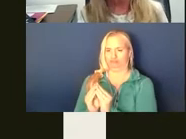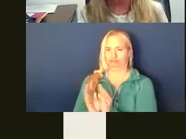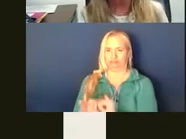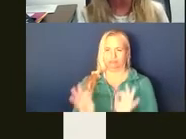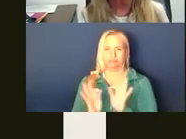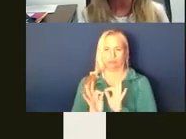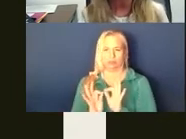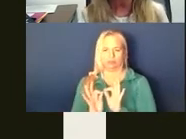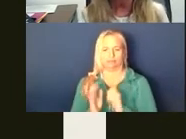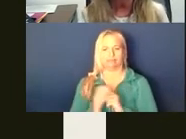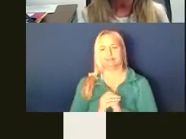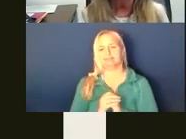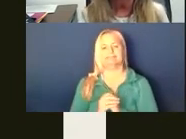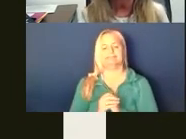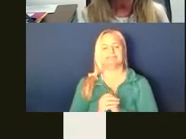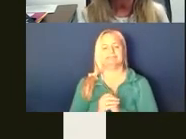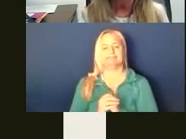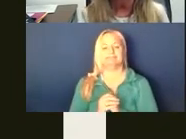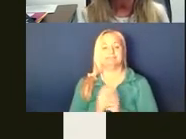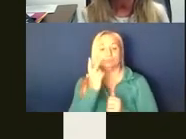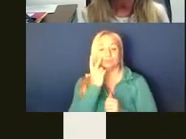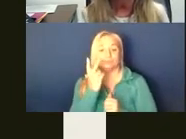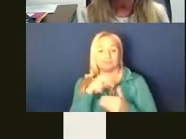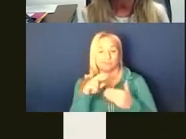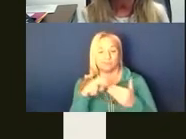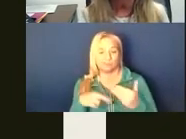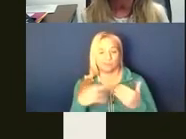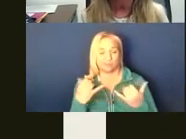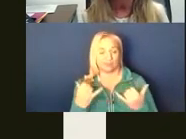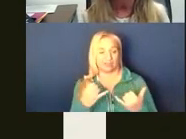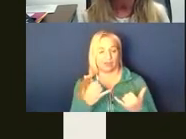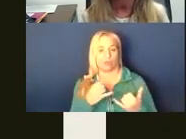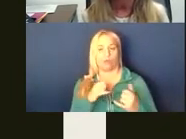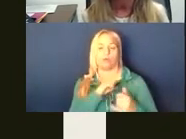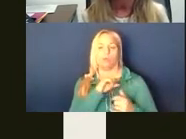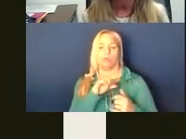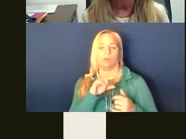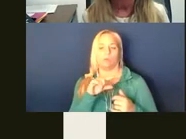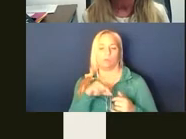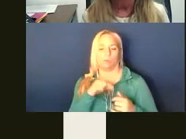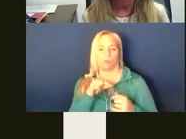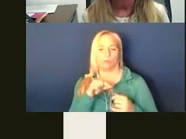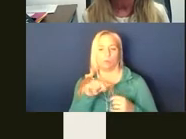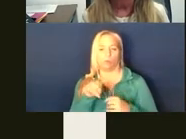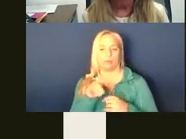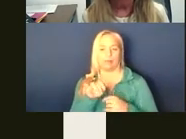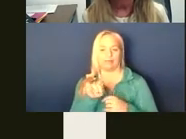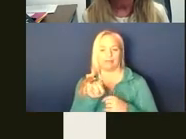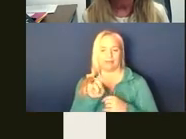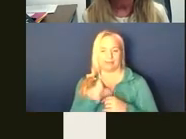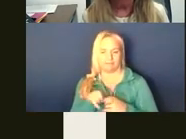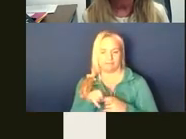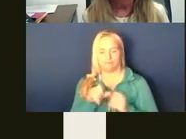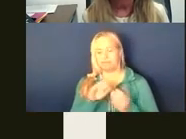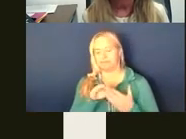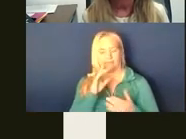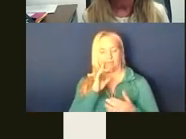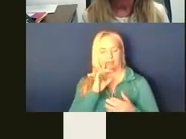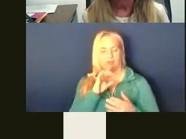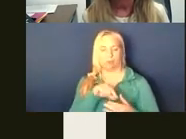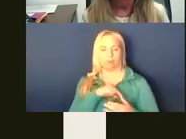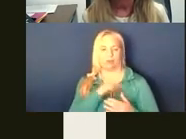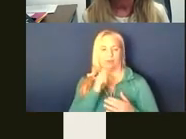you see here is some results of a qualitative study that I conducted for my dissertation, in which I